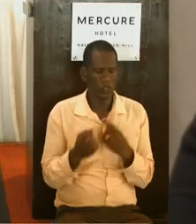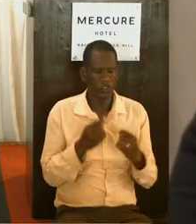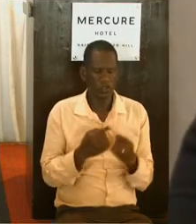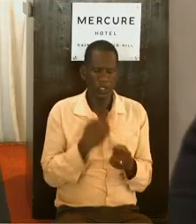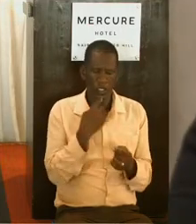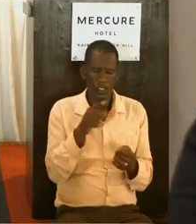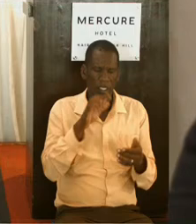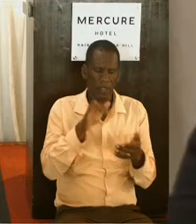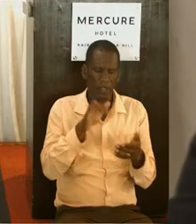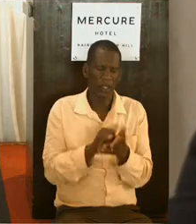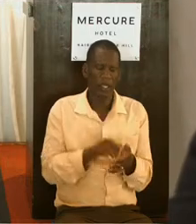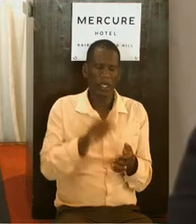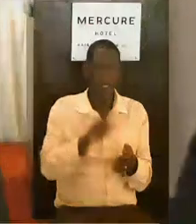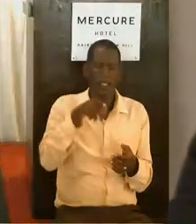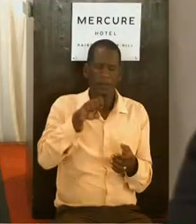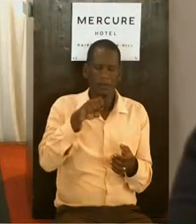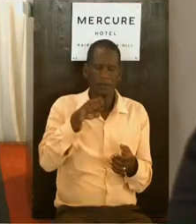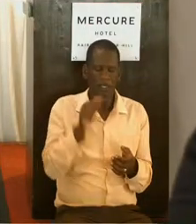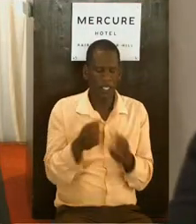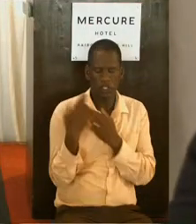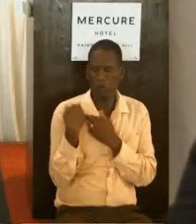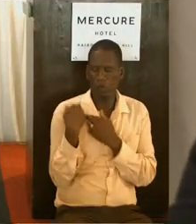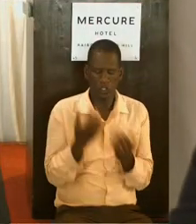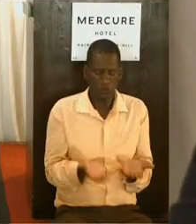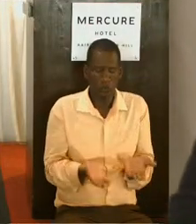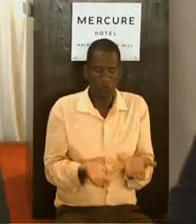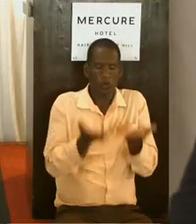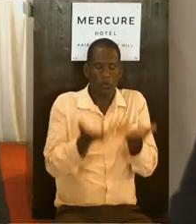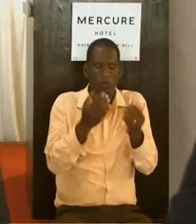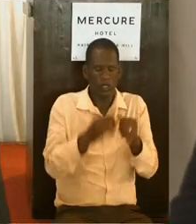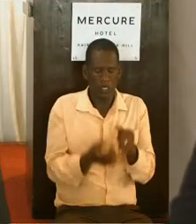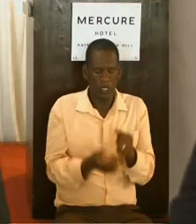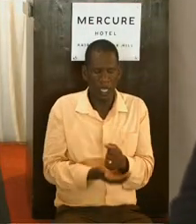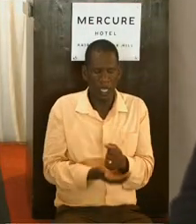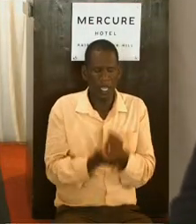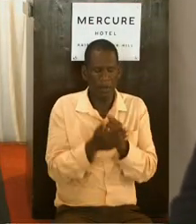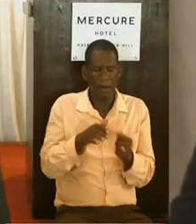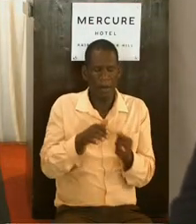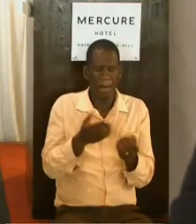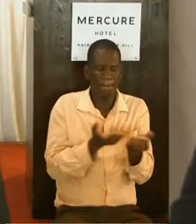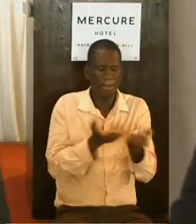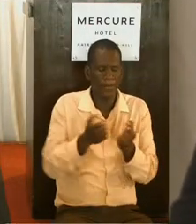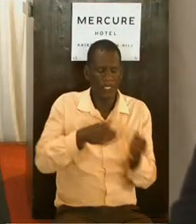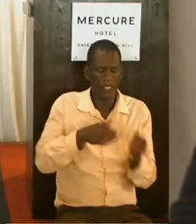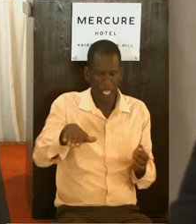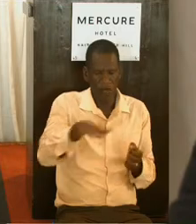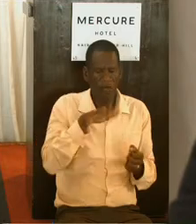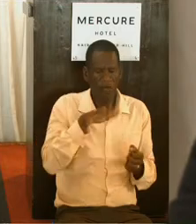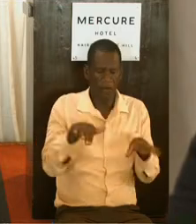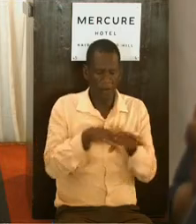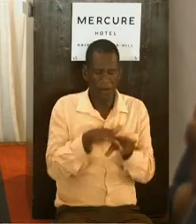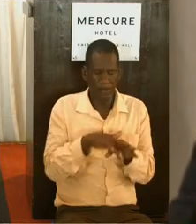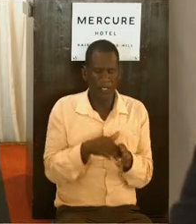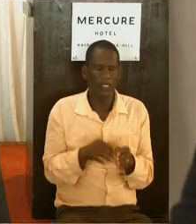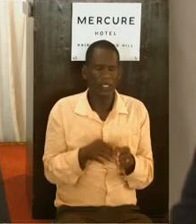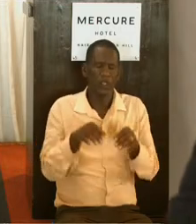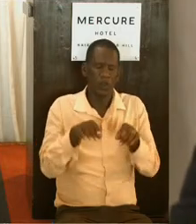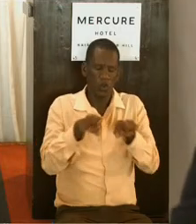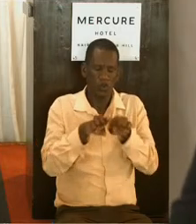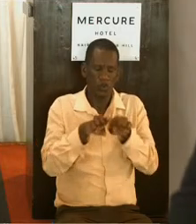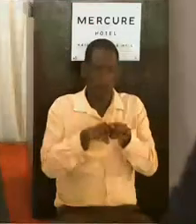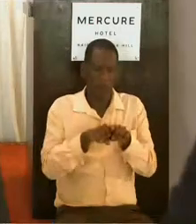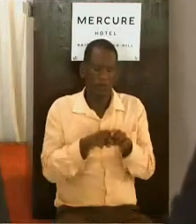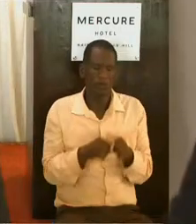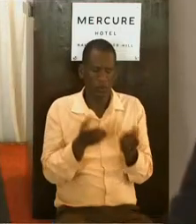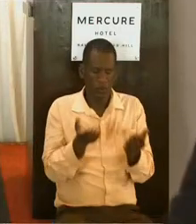um mentioning that kepsa's role is to promote an enabling business environment for its members as well as